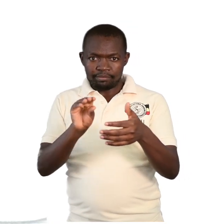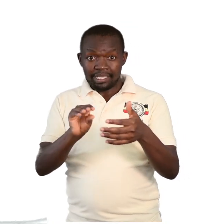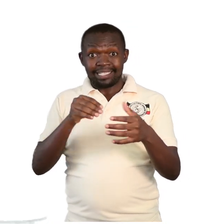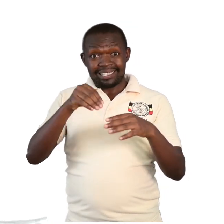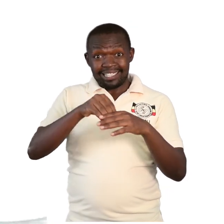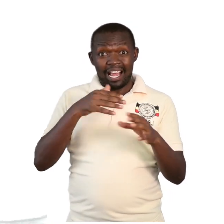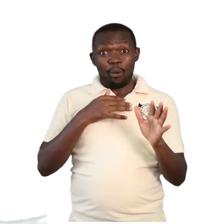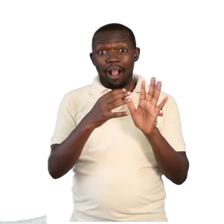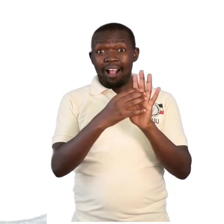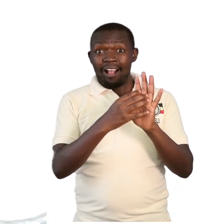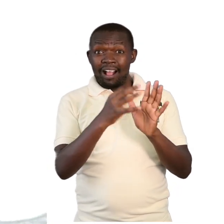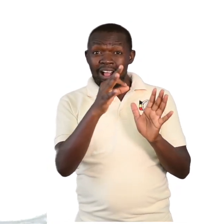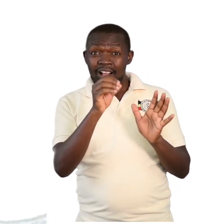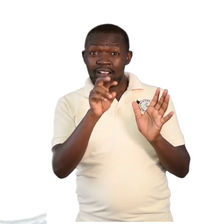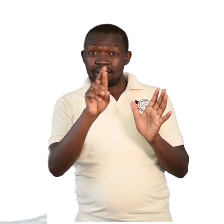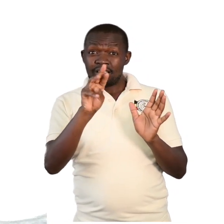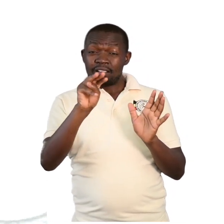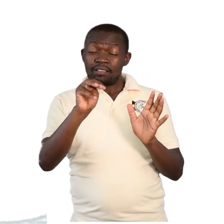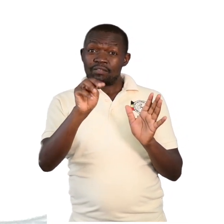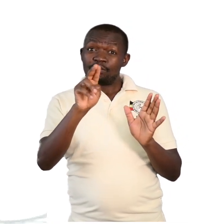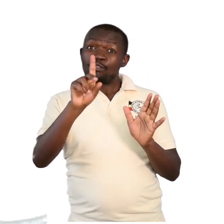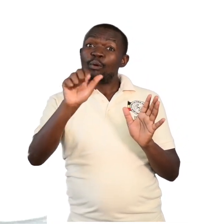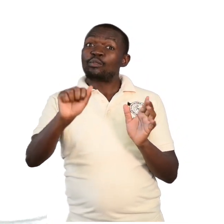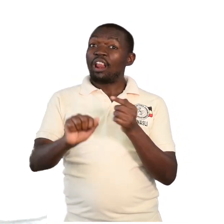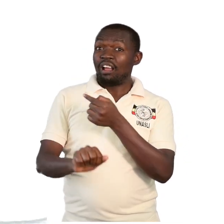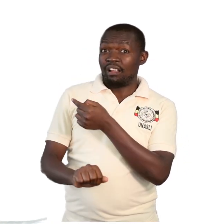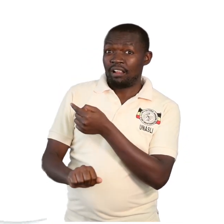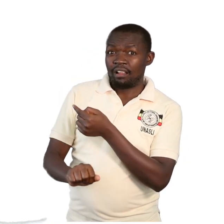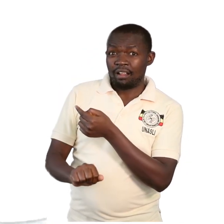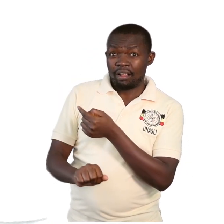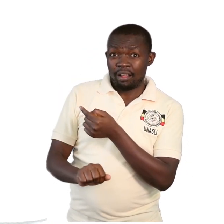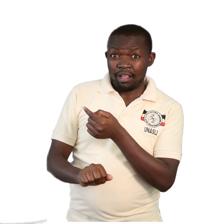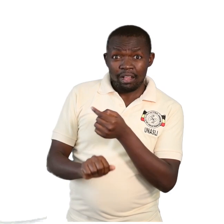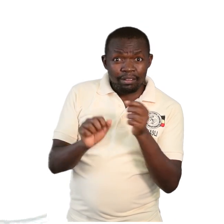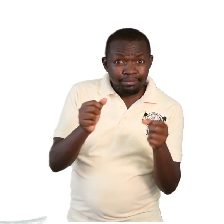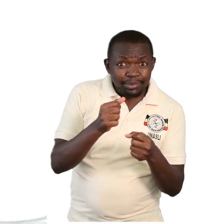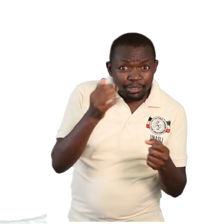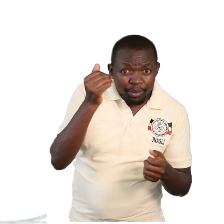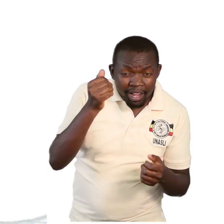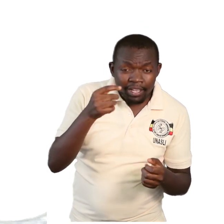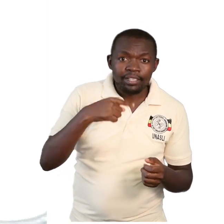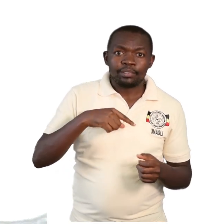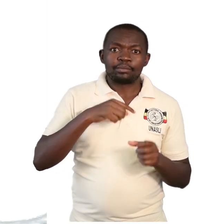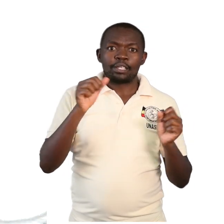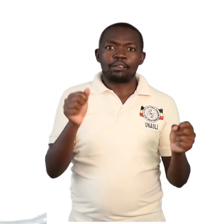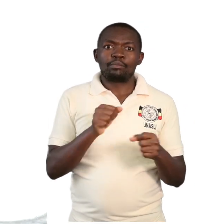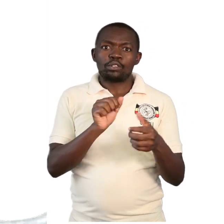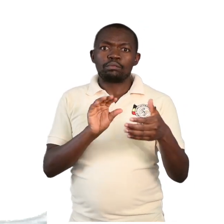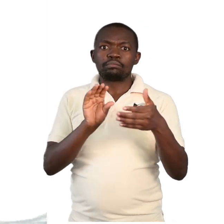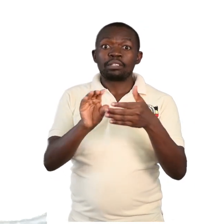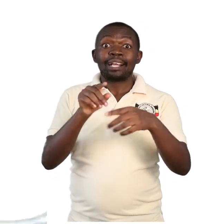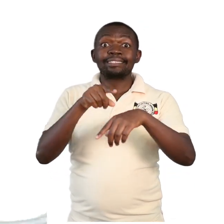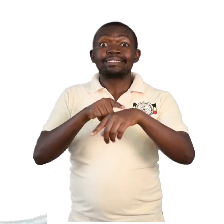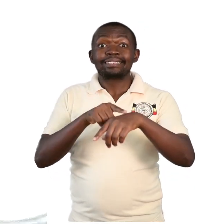Yes? No? Why not? We are not going to feed the time into the formula because we've been